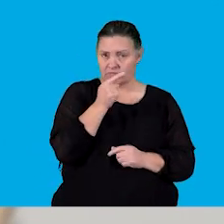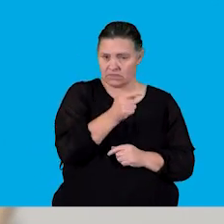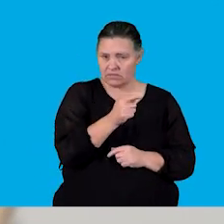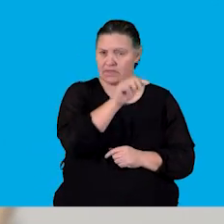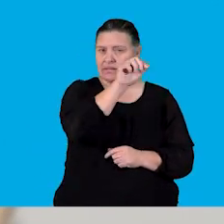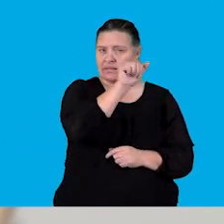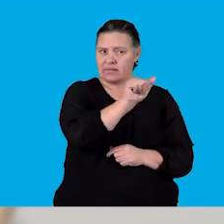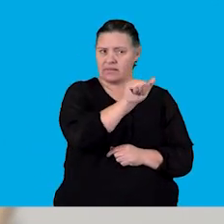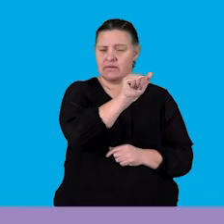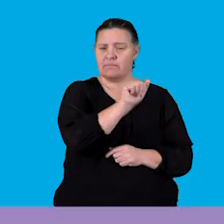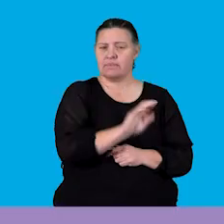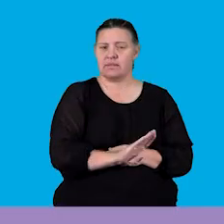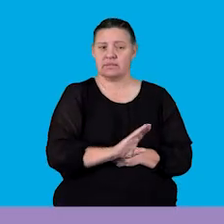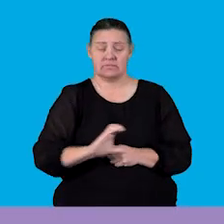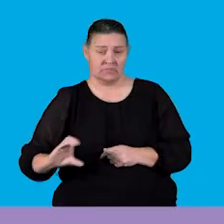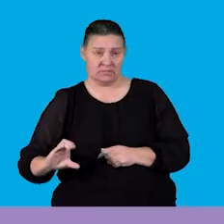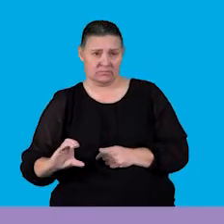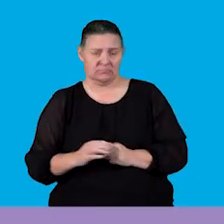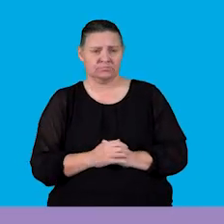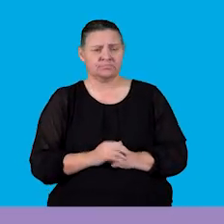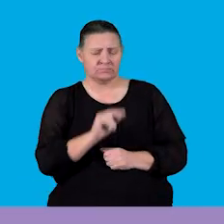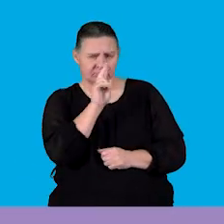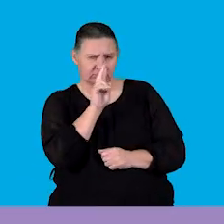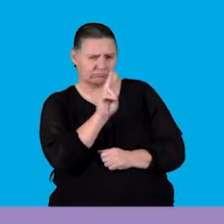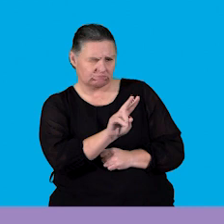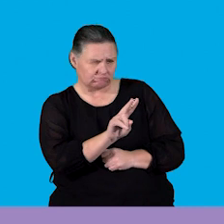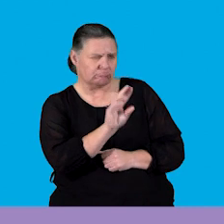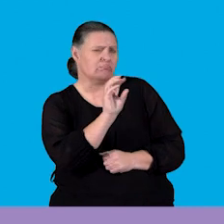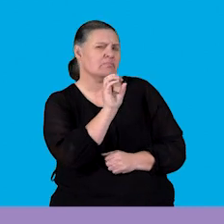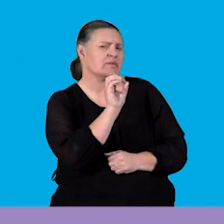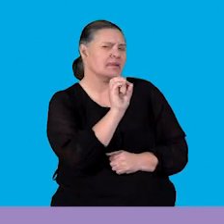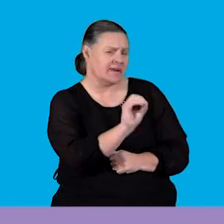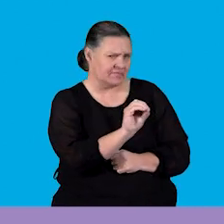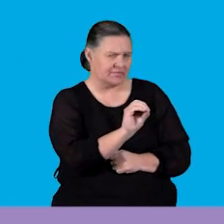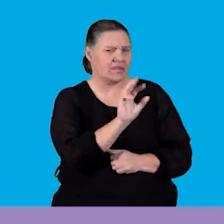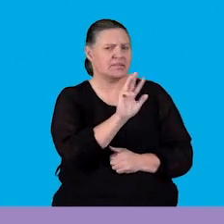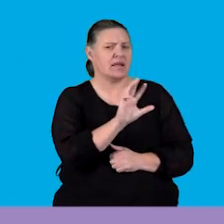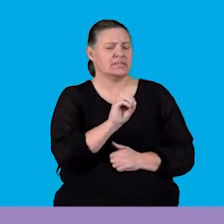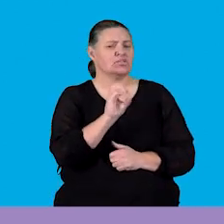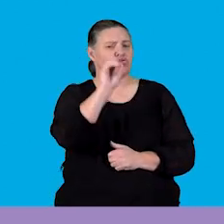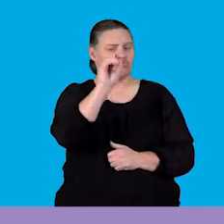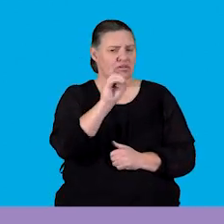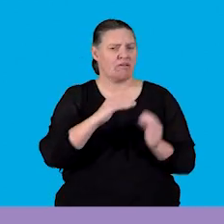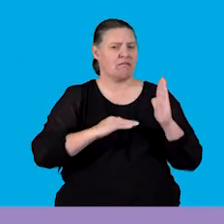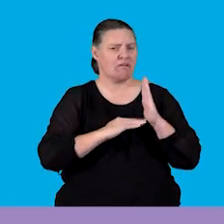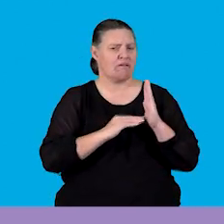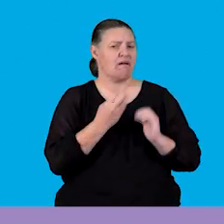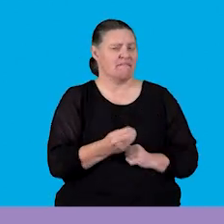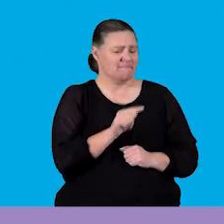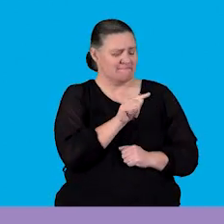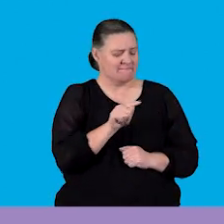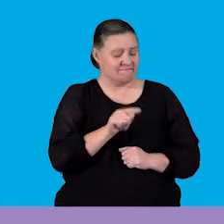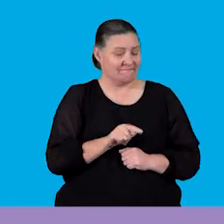the first one here is triangle ABC. And as we can see with this triangle, we have been shown that it has